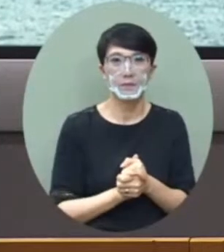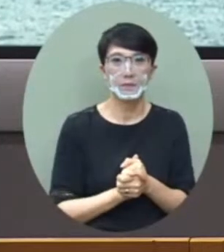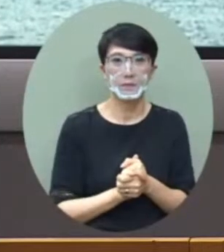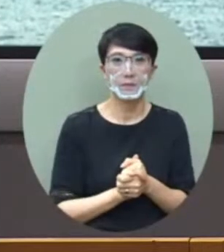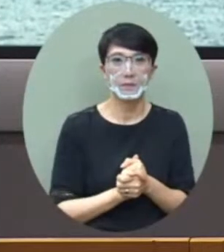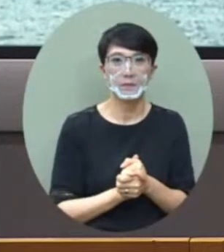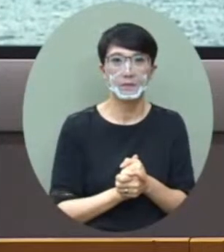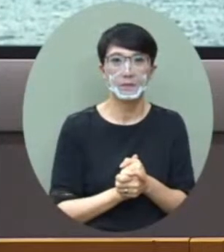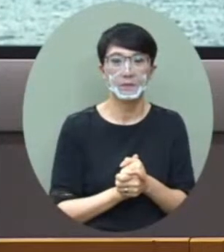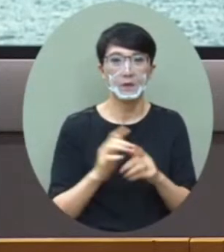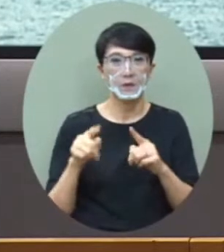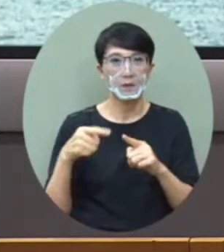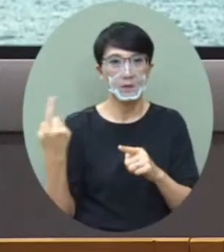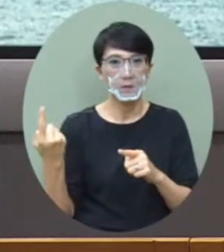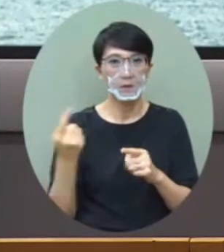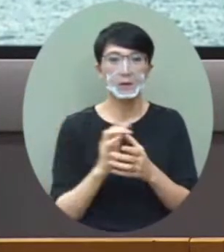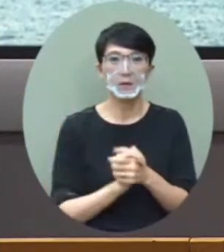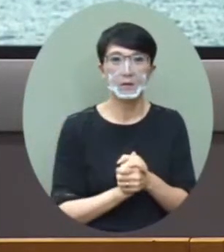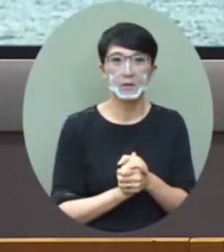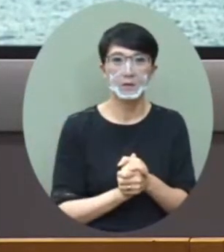home.